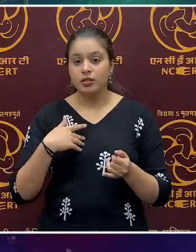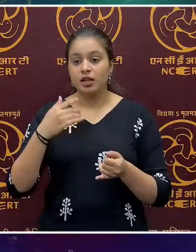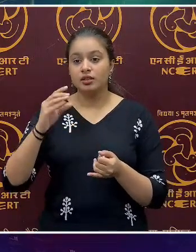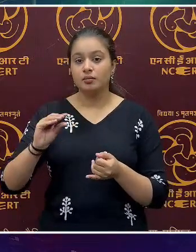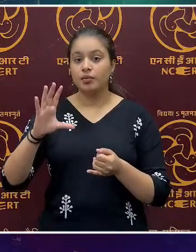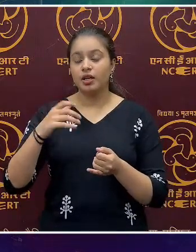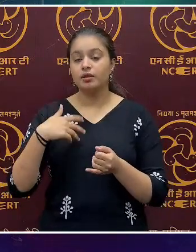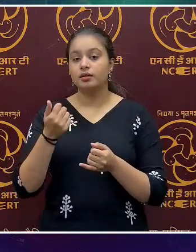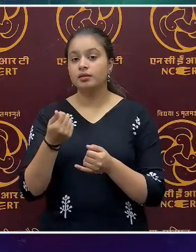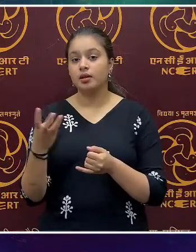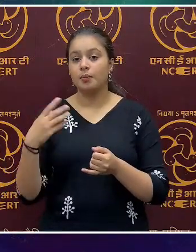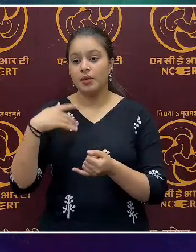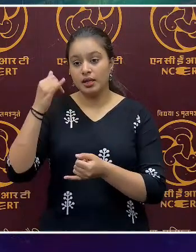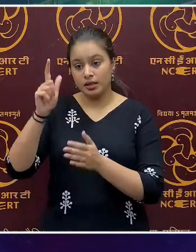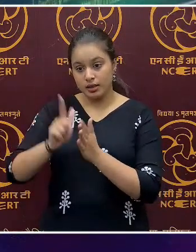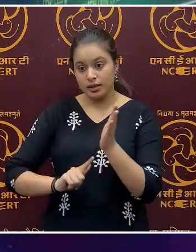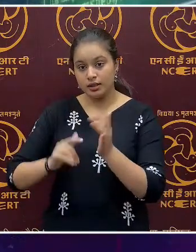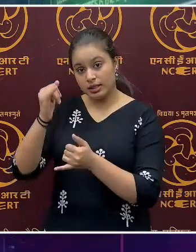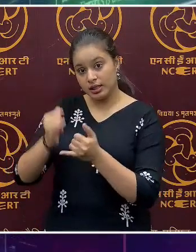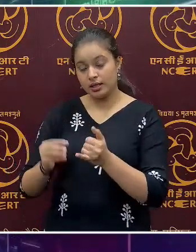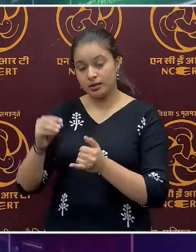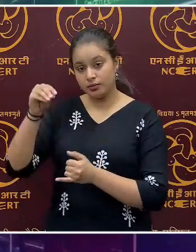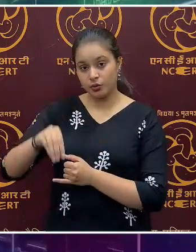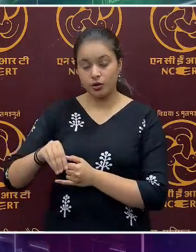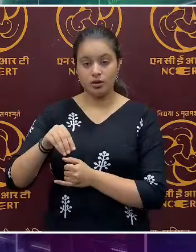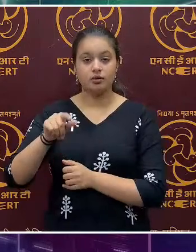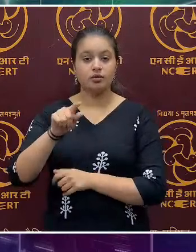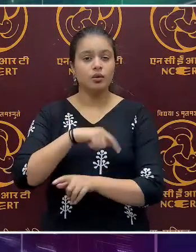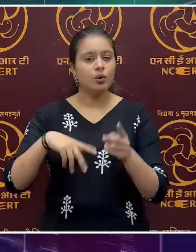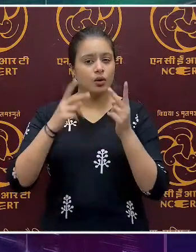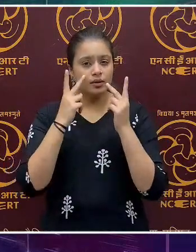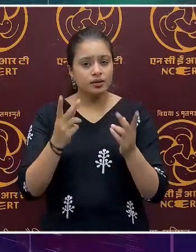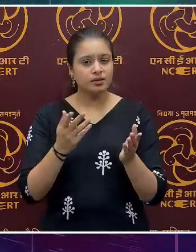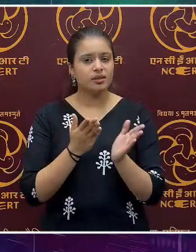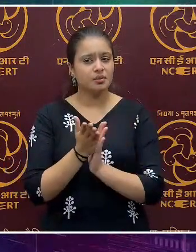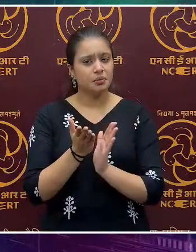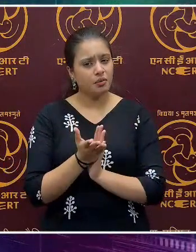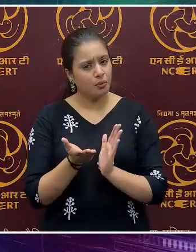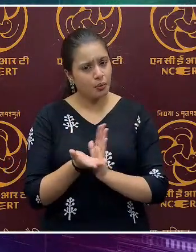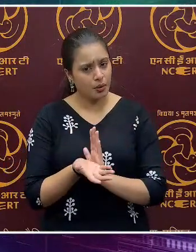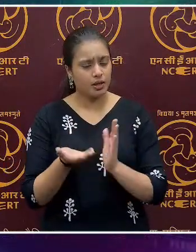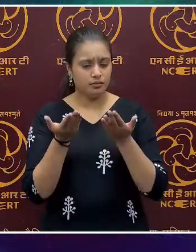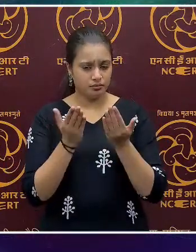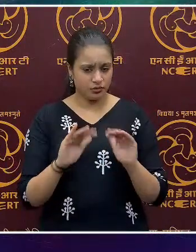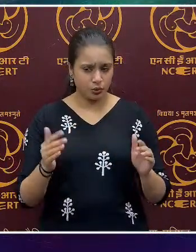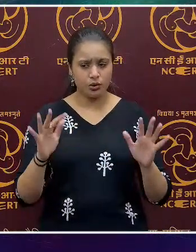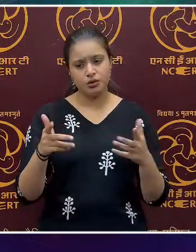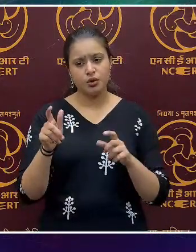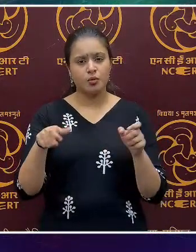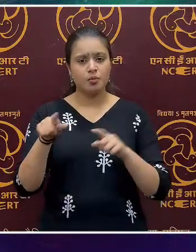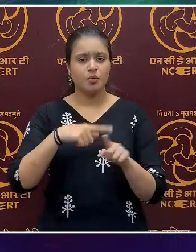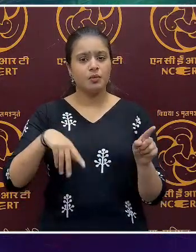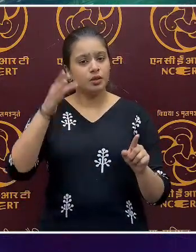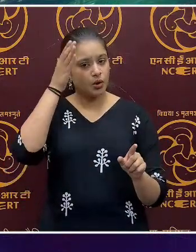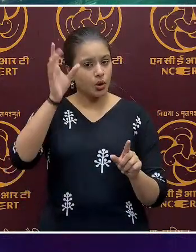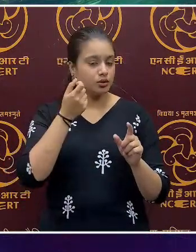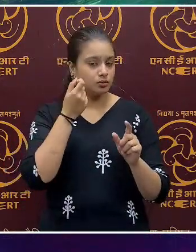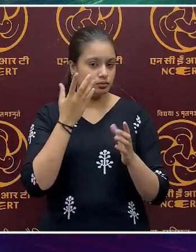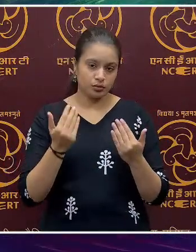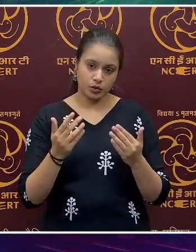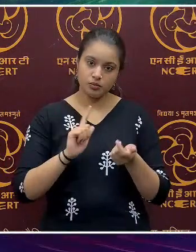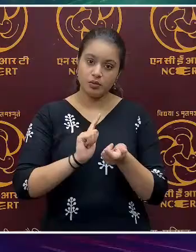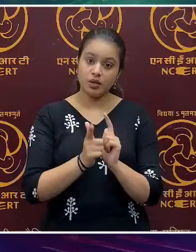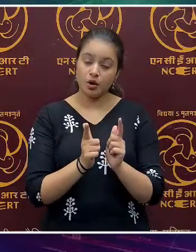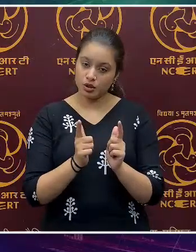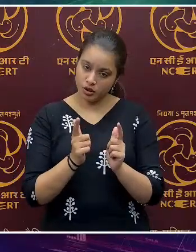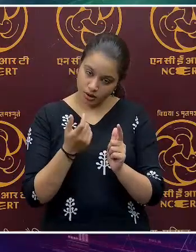position at the end of the list. So you can see by this method user can easily understand the concept and the logic for the bubble